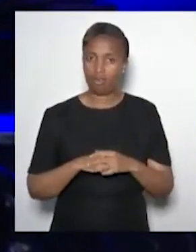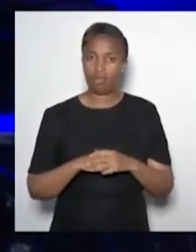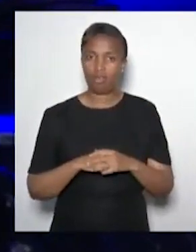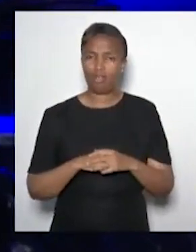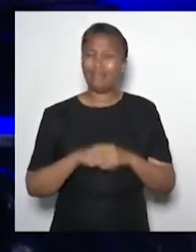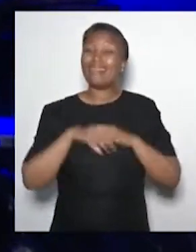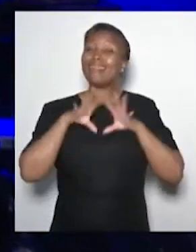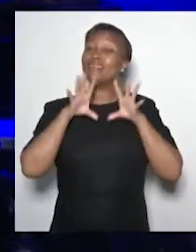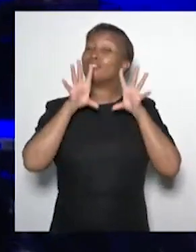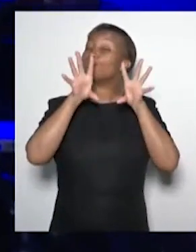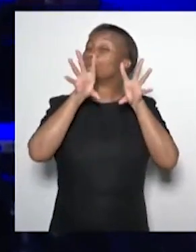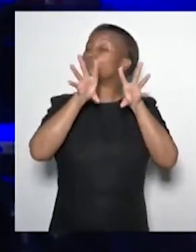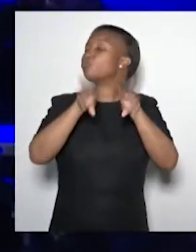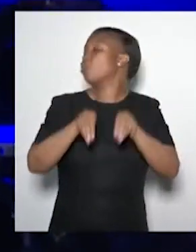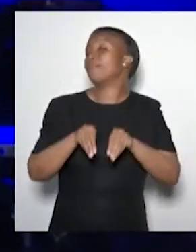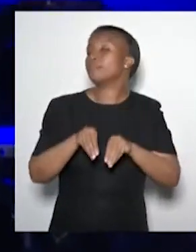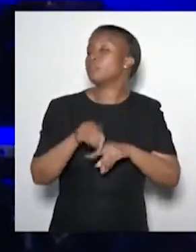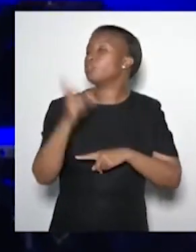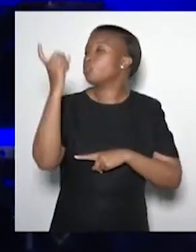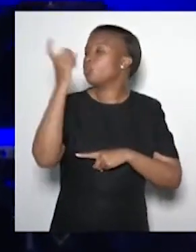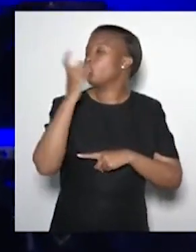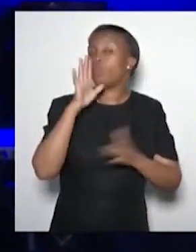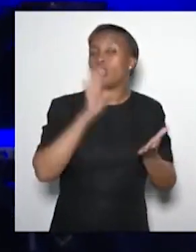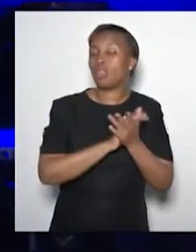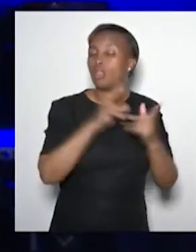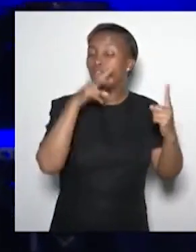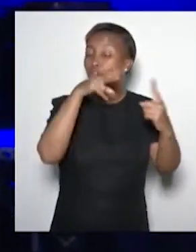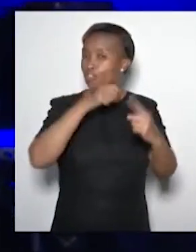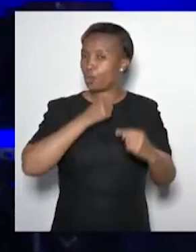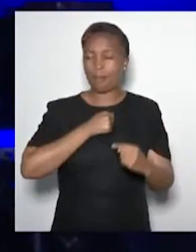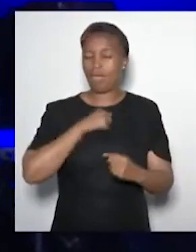hindered my calling and my vision.